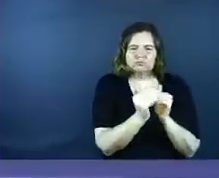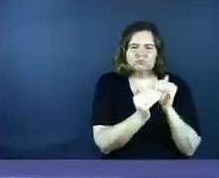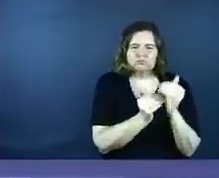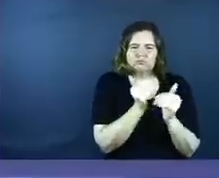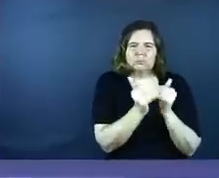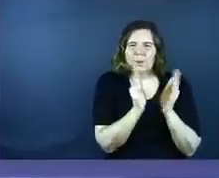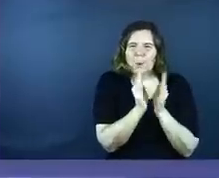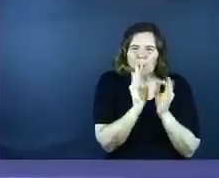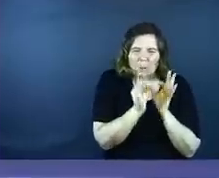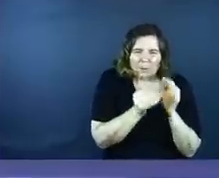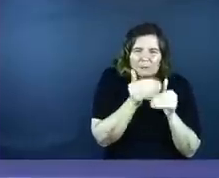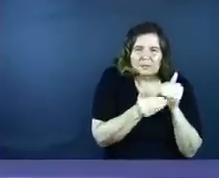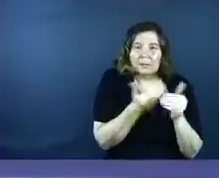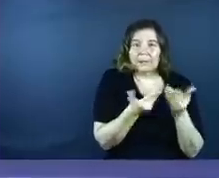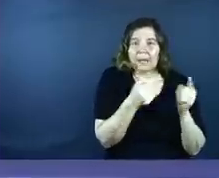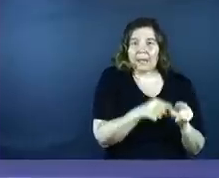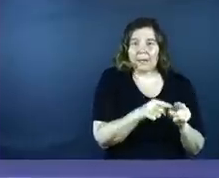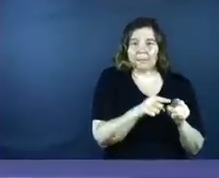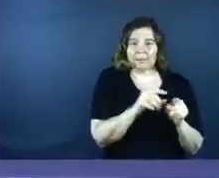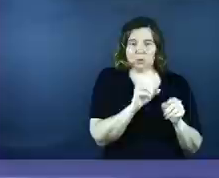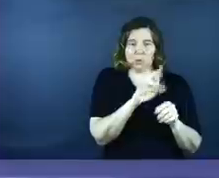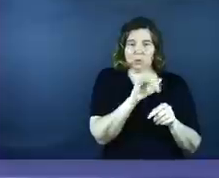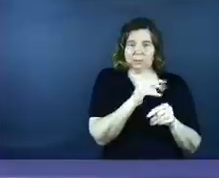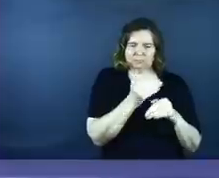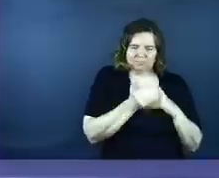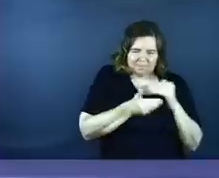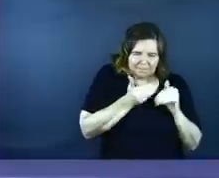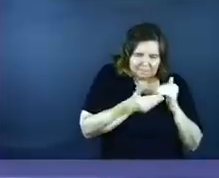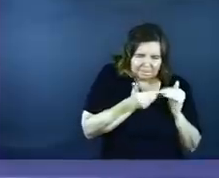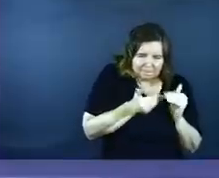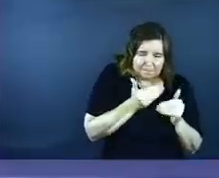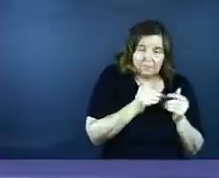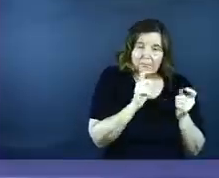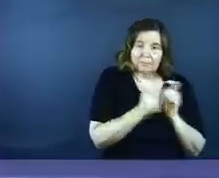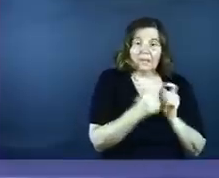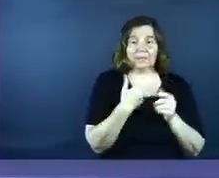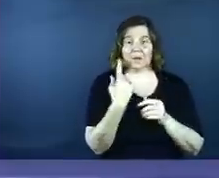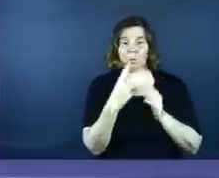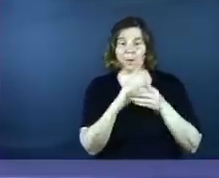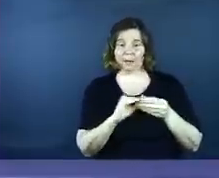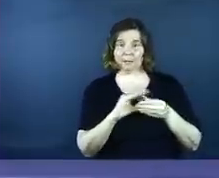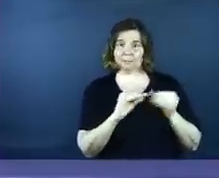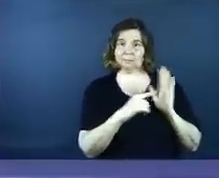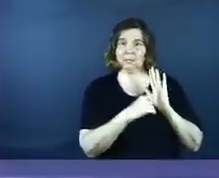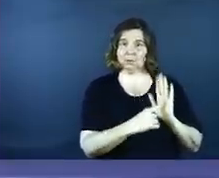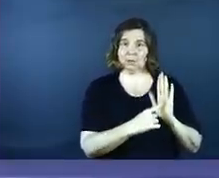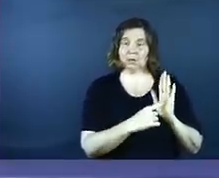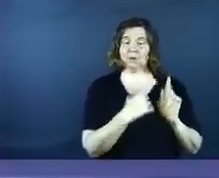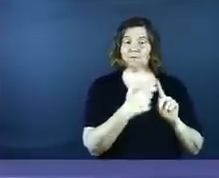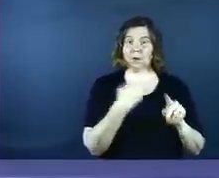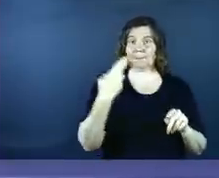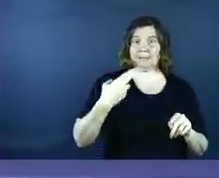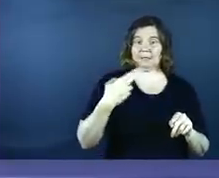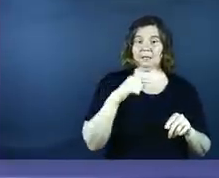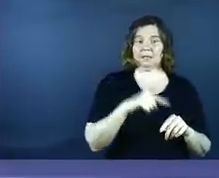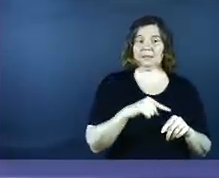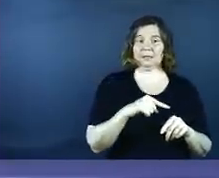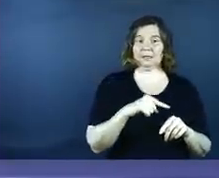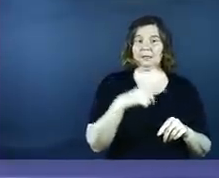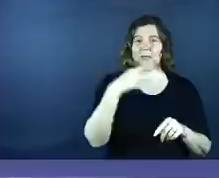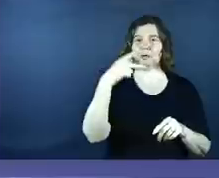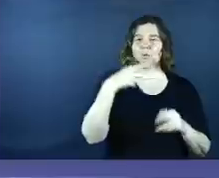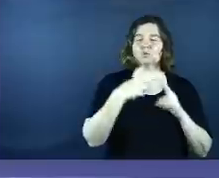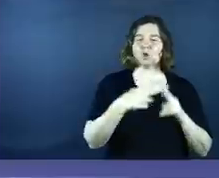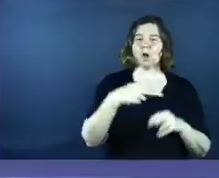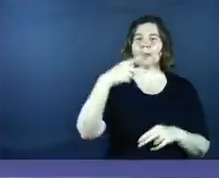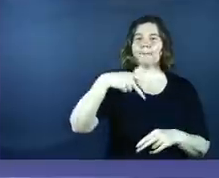change that might happen in organisms over time. And they had this one illustration out of history, this peppered